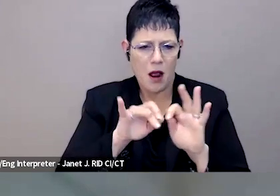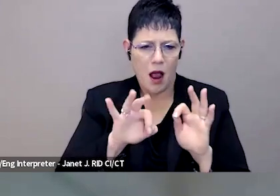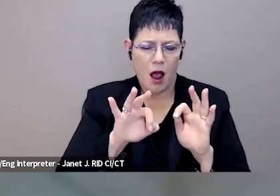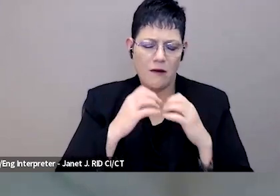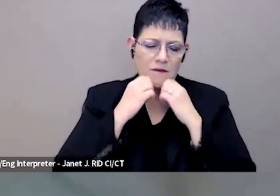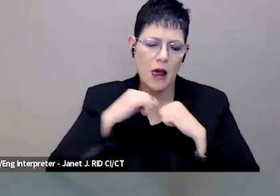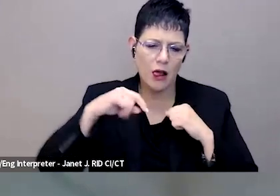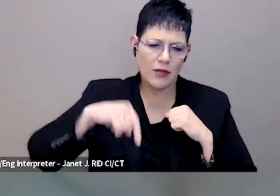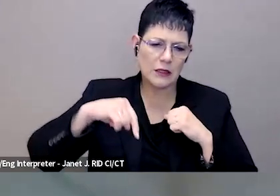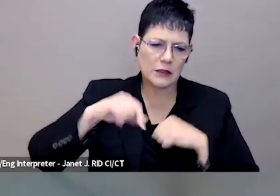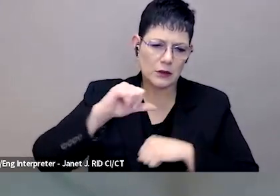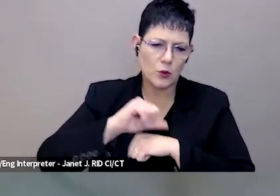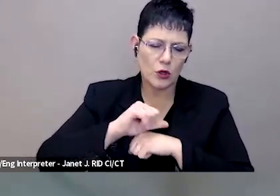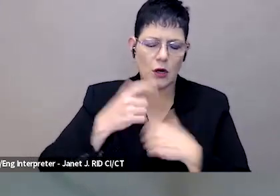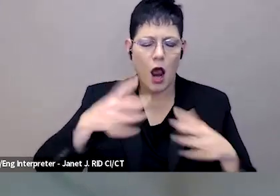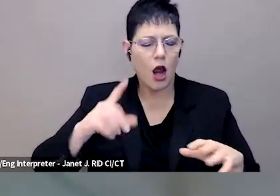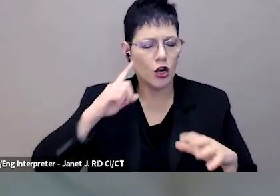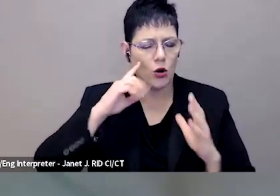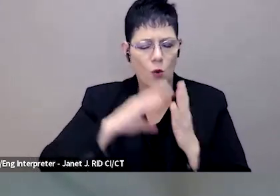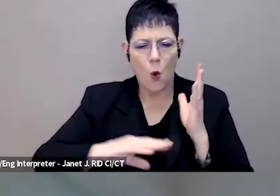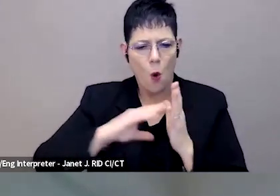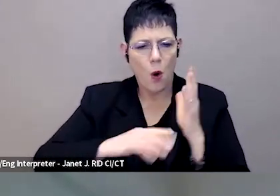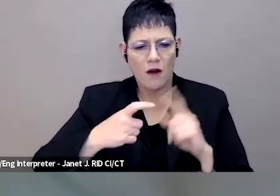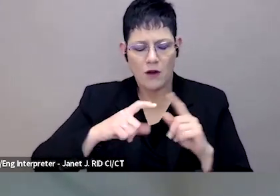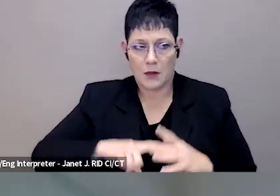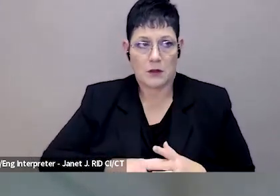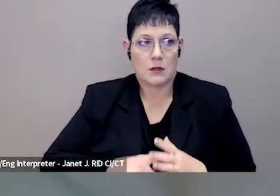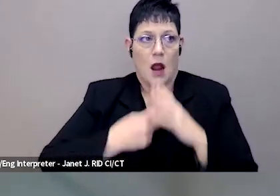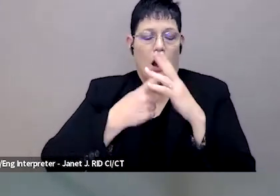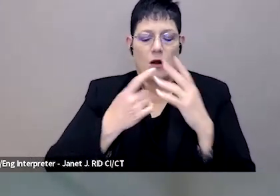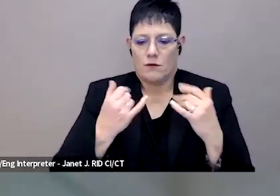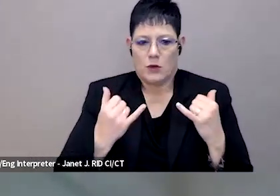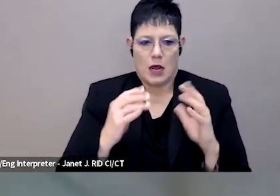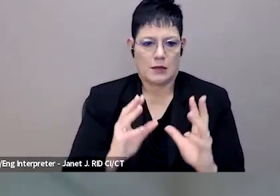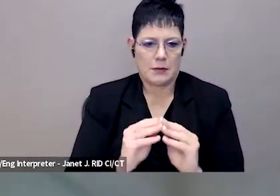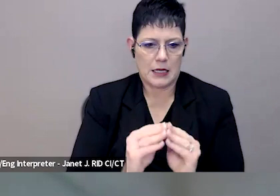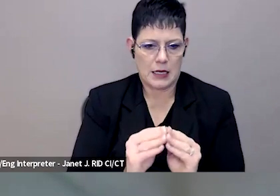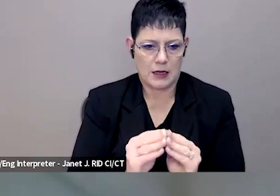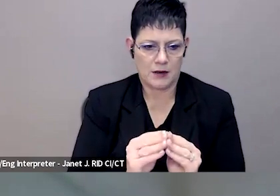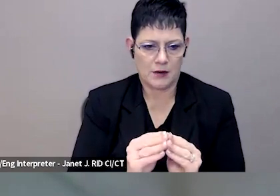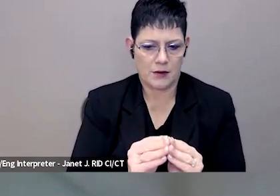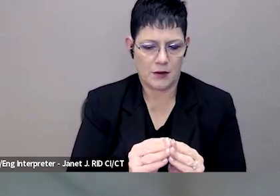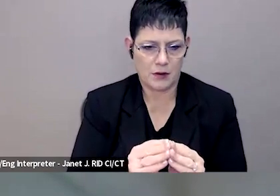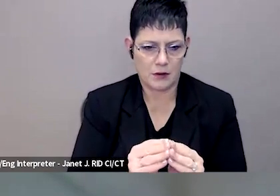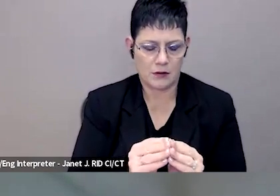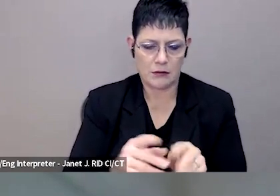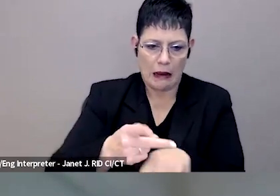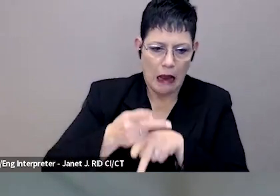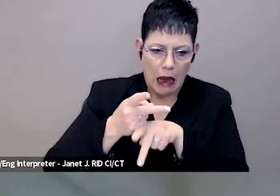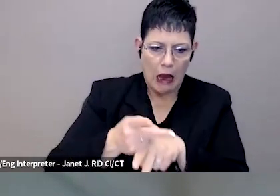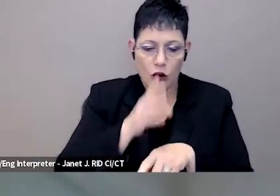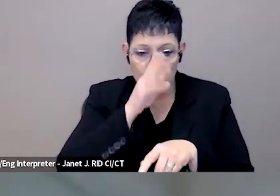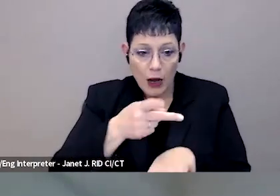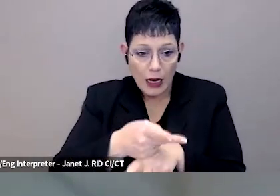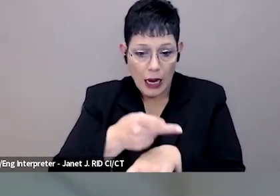this workforce. As we heard really from the start of today's meeting, the care that direct care